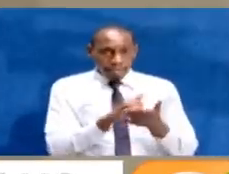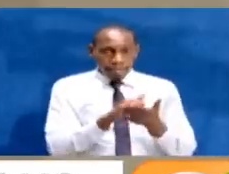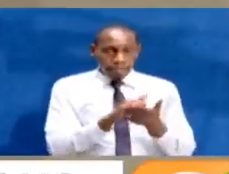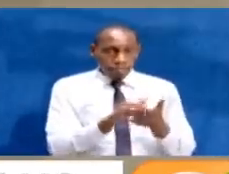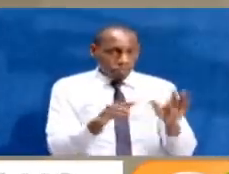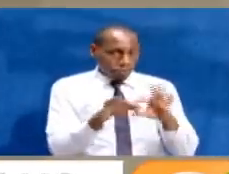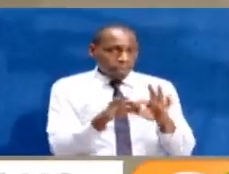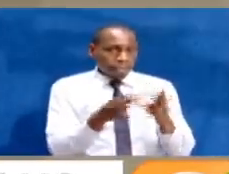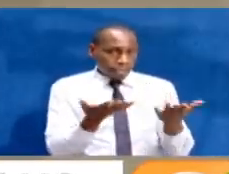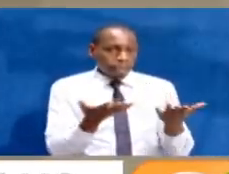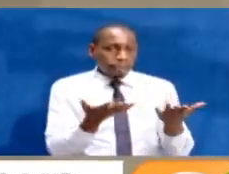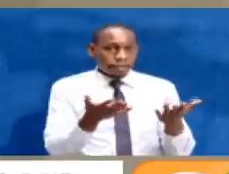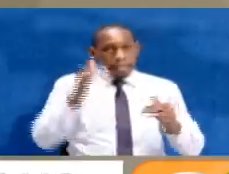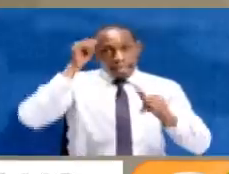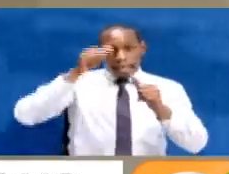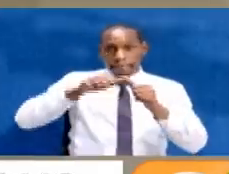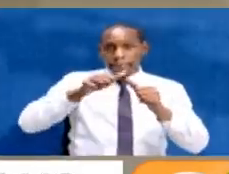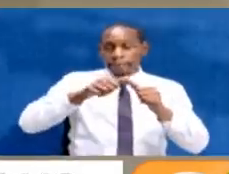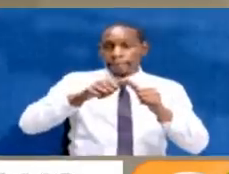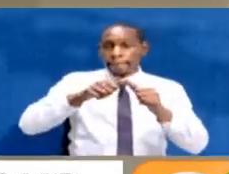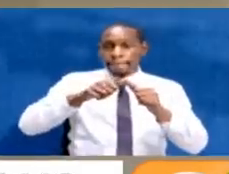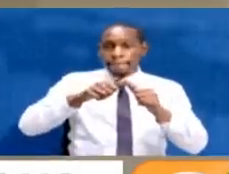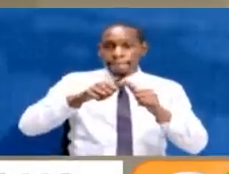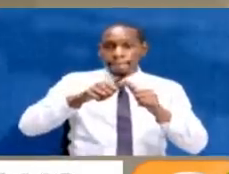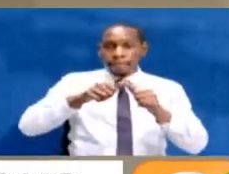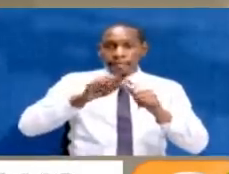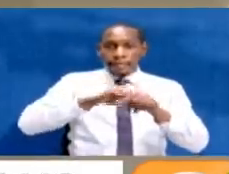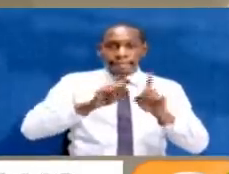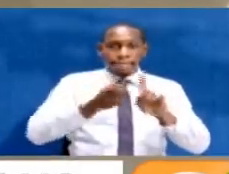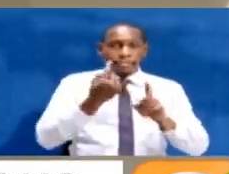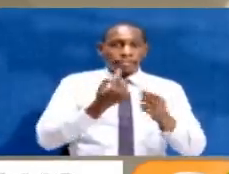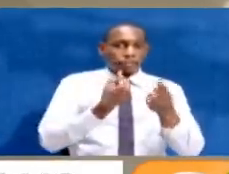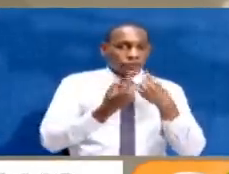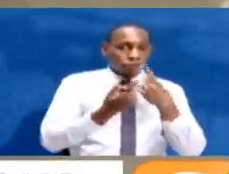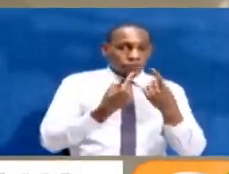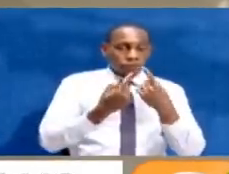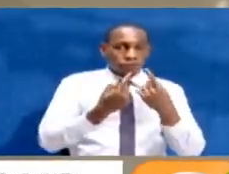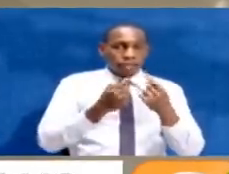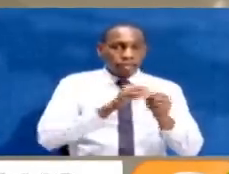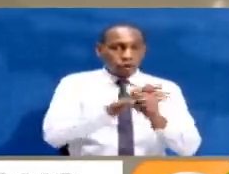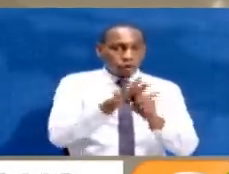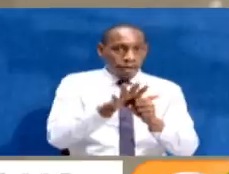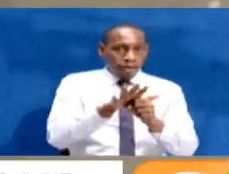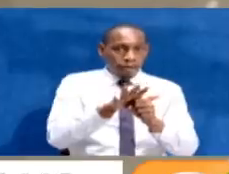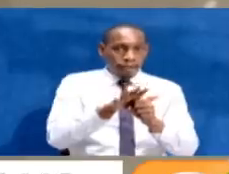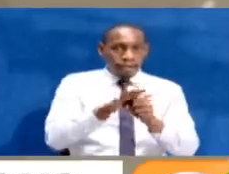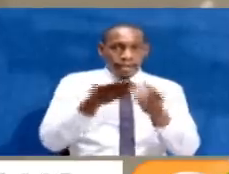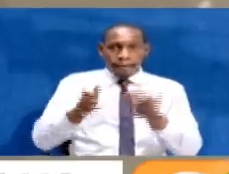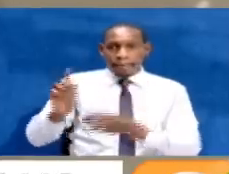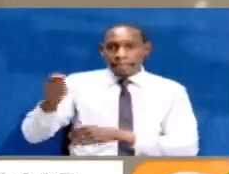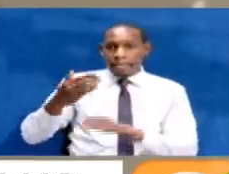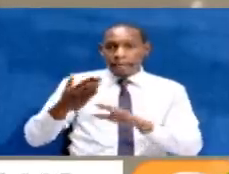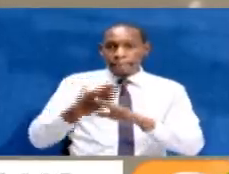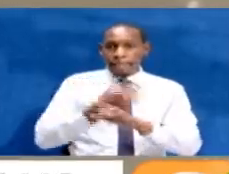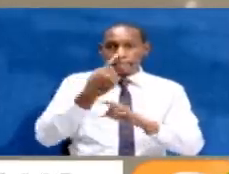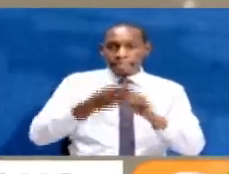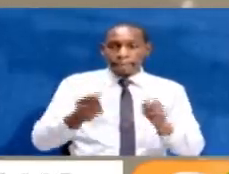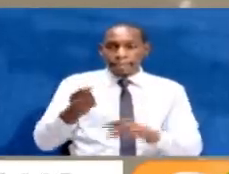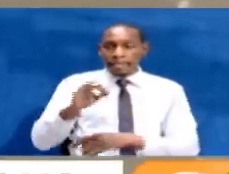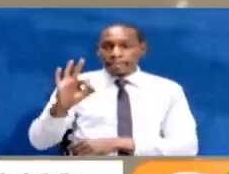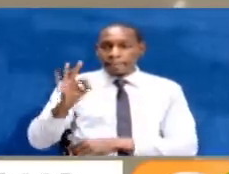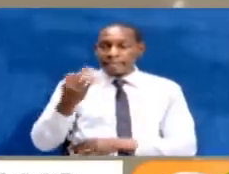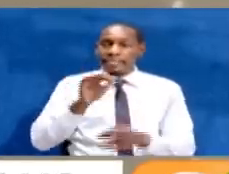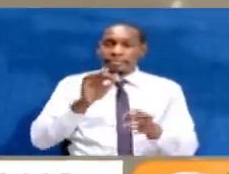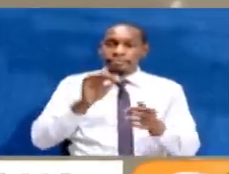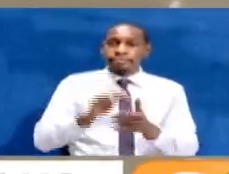some roots. Remember when we first talked about COVID-19 in this country last year, I think in March or